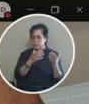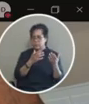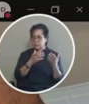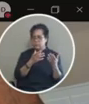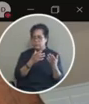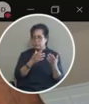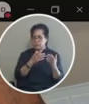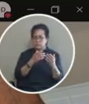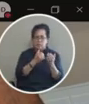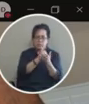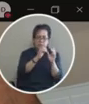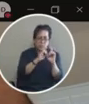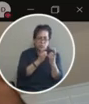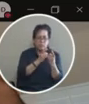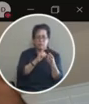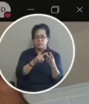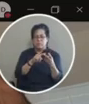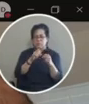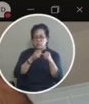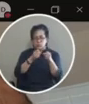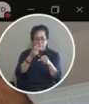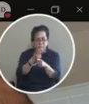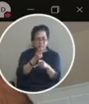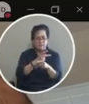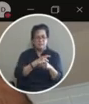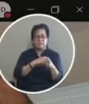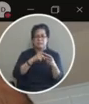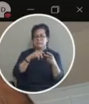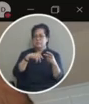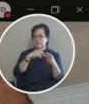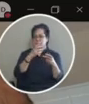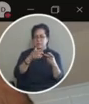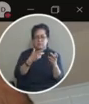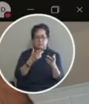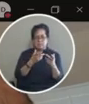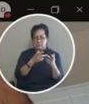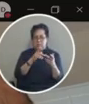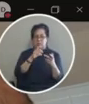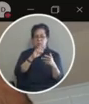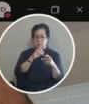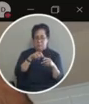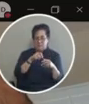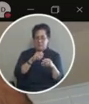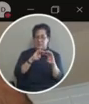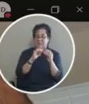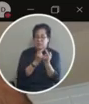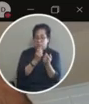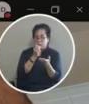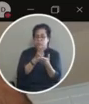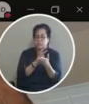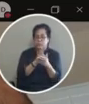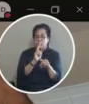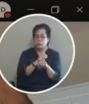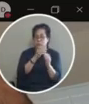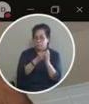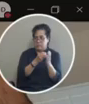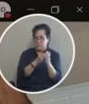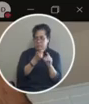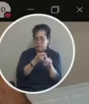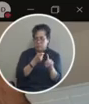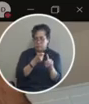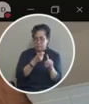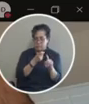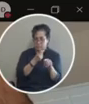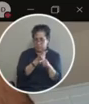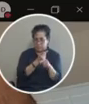department, whether it's to pay for street maintenance, the original use, it would all have to go to council for approval to use these funds from the stabilization